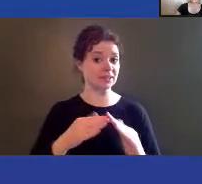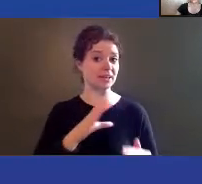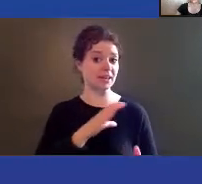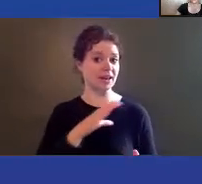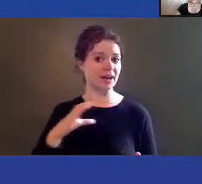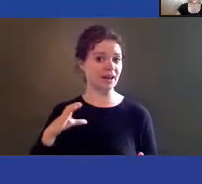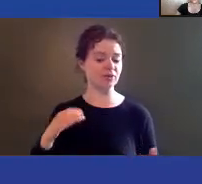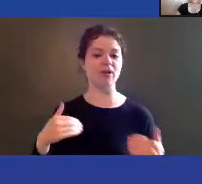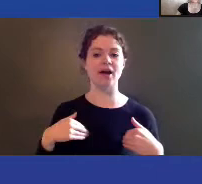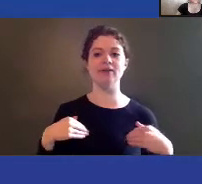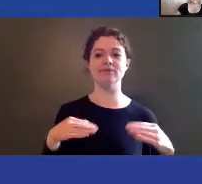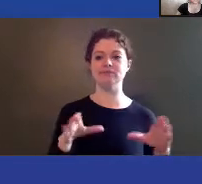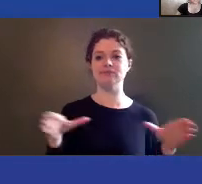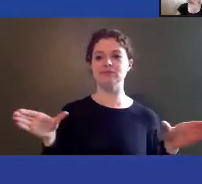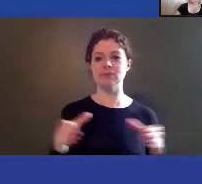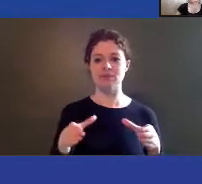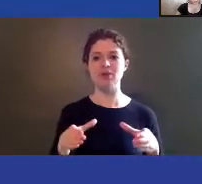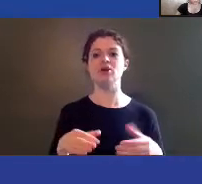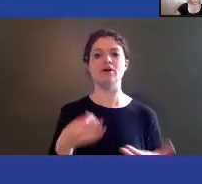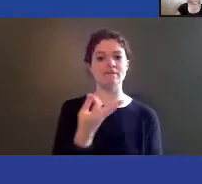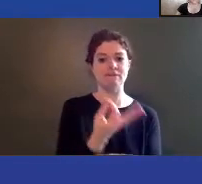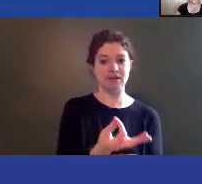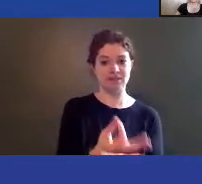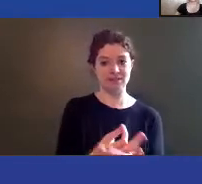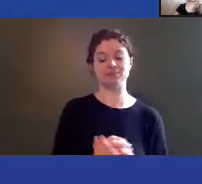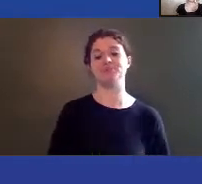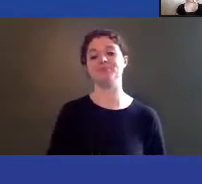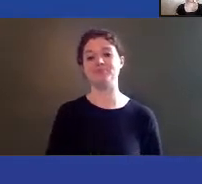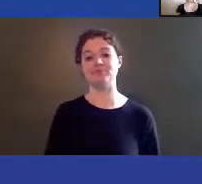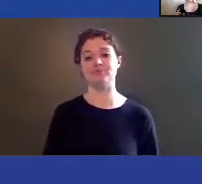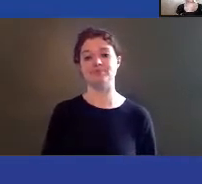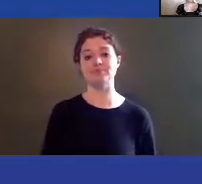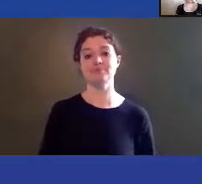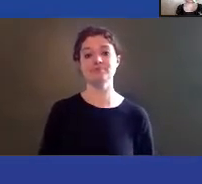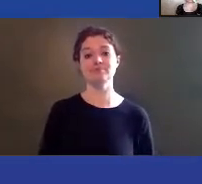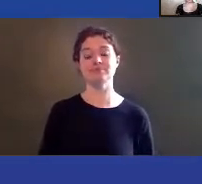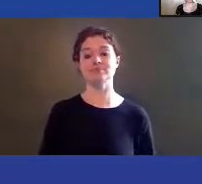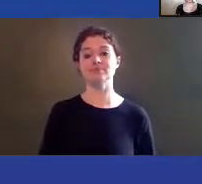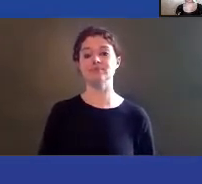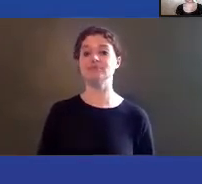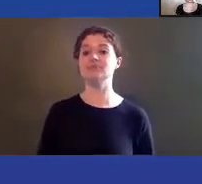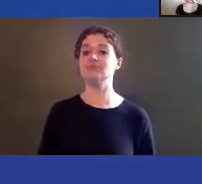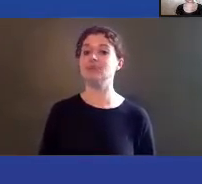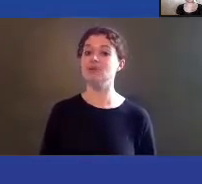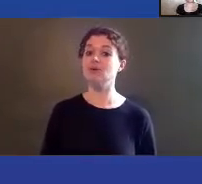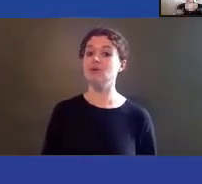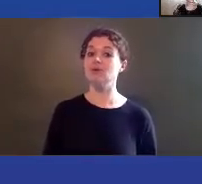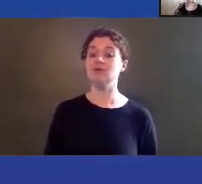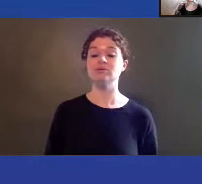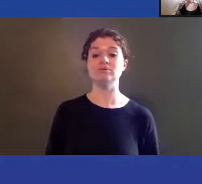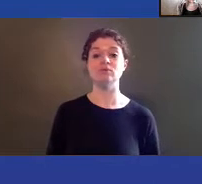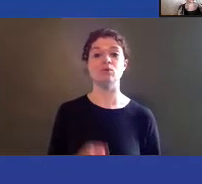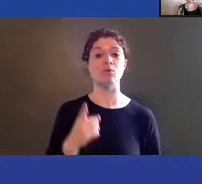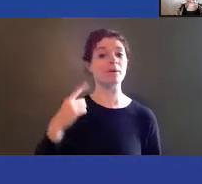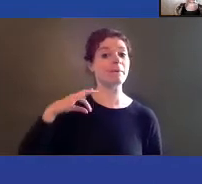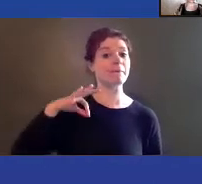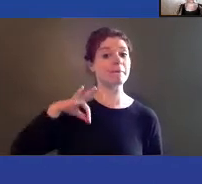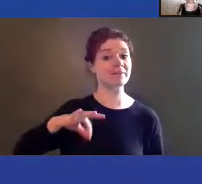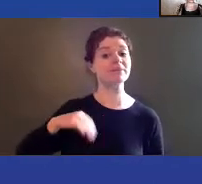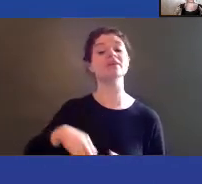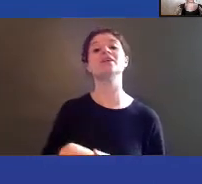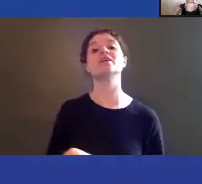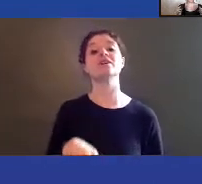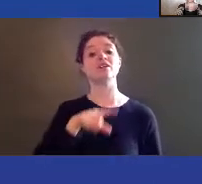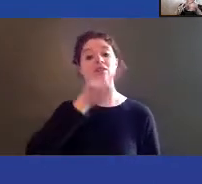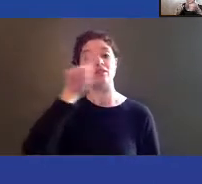Finance. And handily enough, the budget calendars at the federal, state, and local levels are sequential and